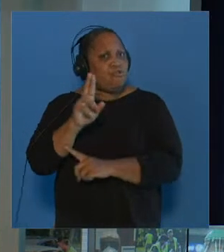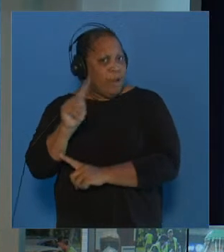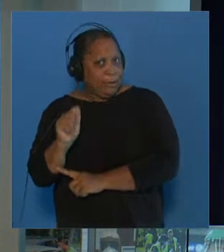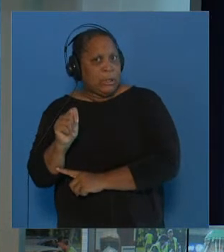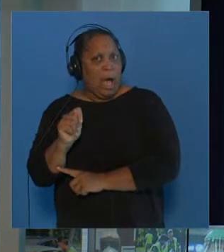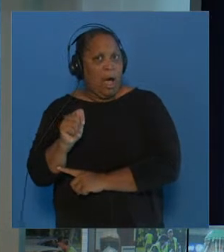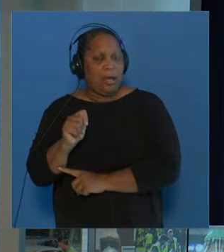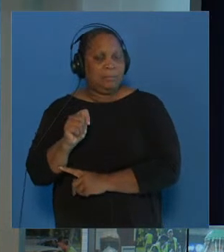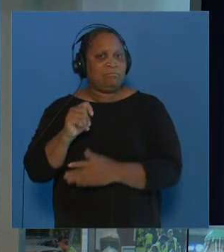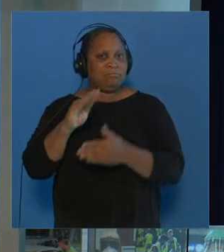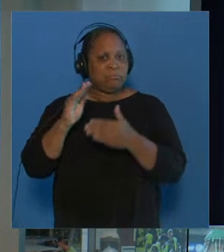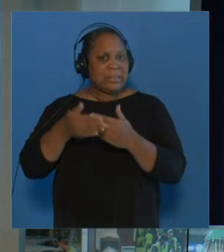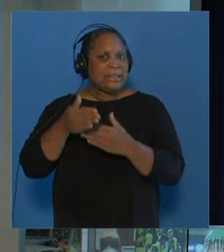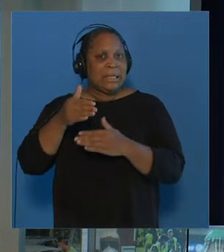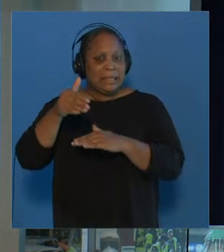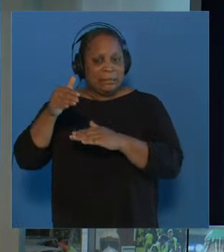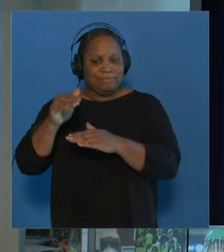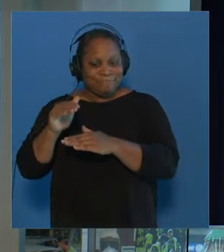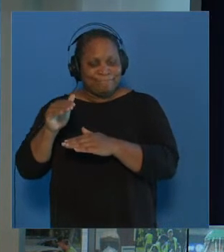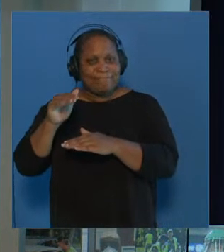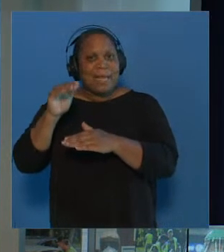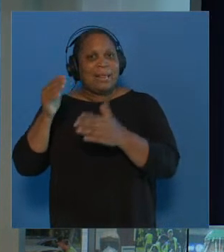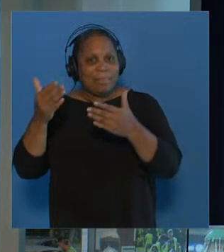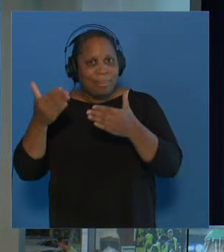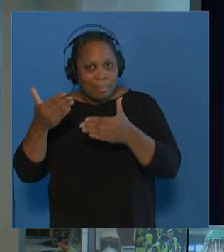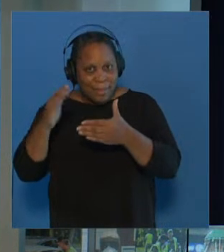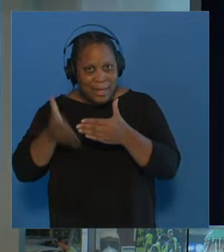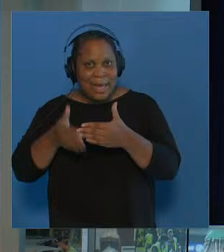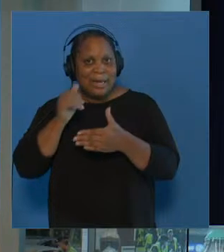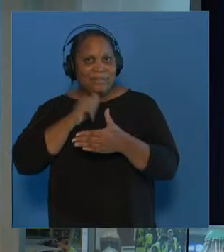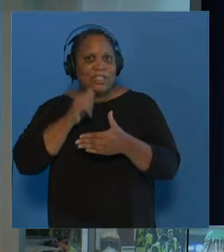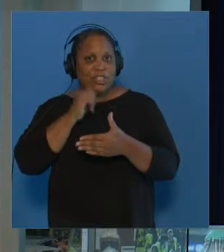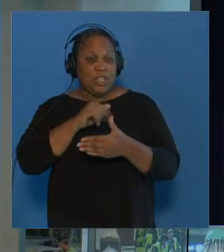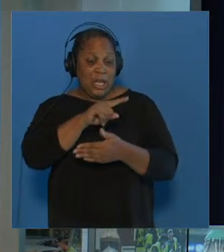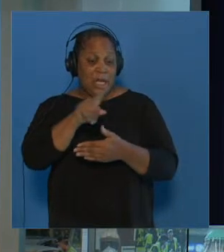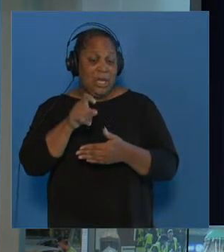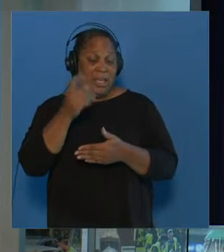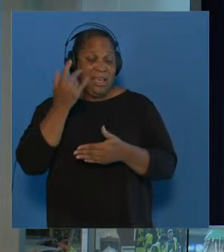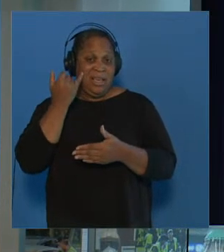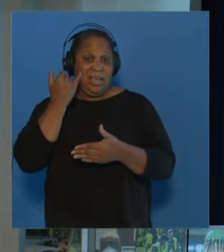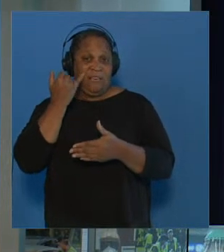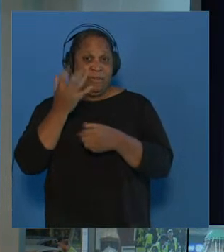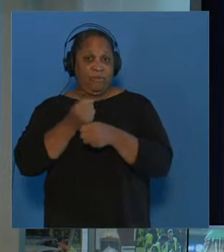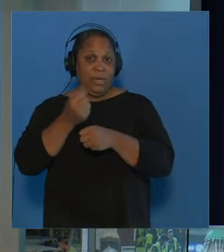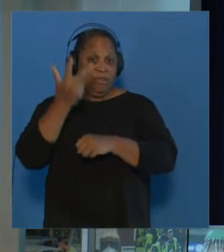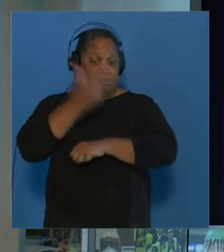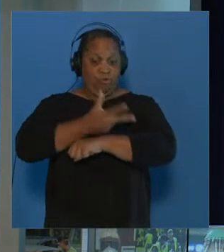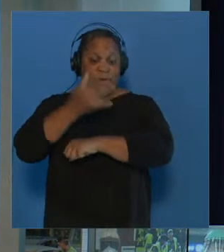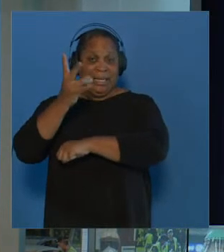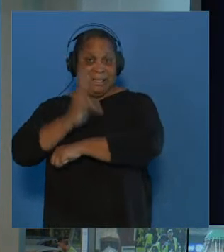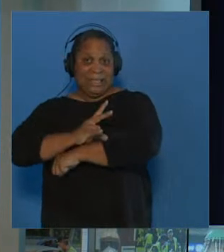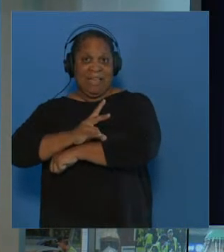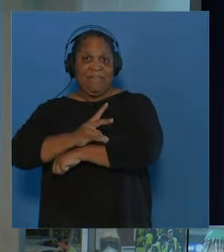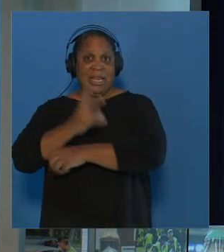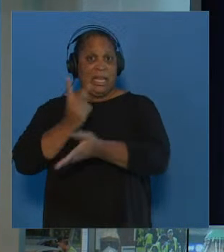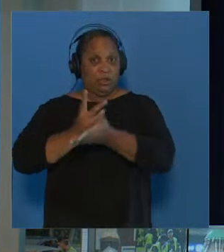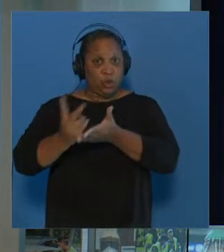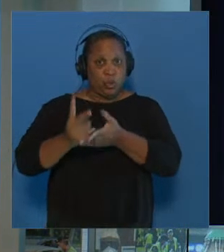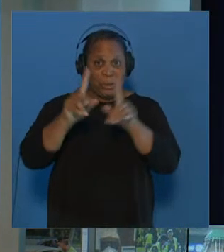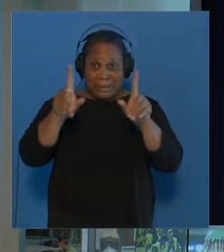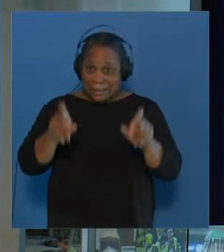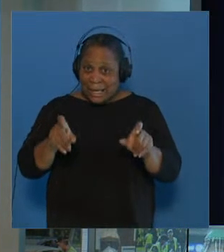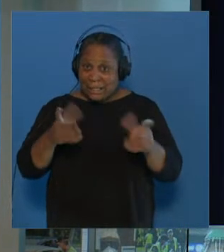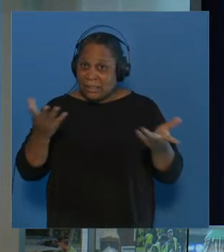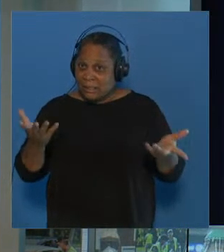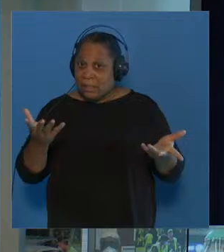or at the end of each day which required persons have received their day 3, day 7, and day 14 tests, and how do you